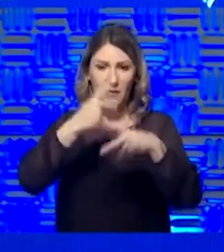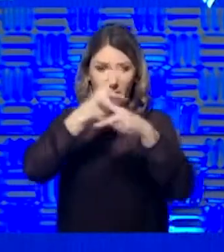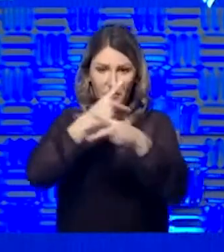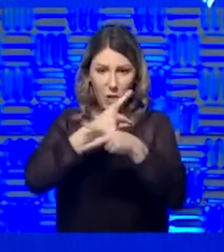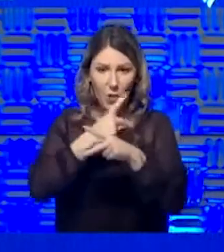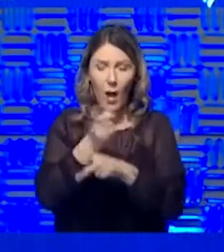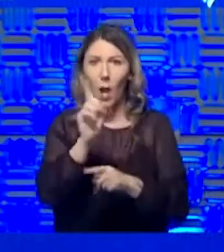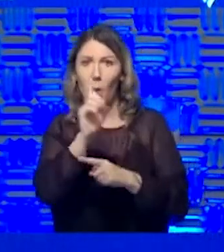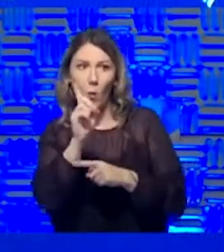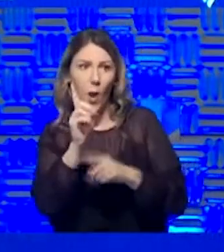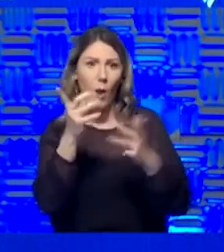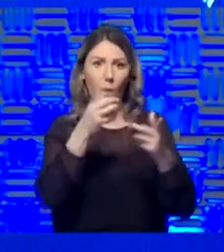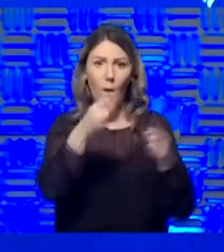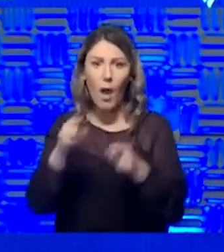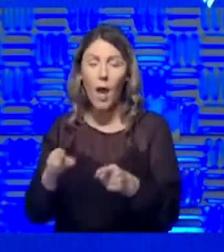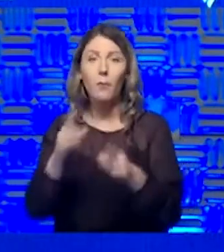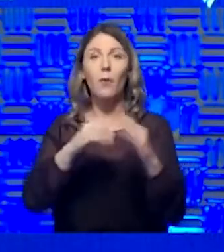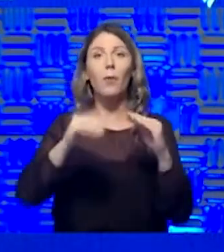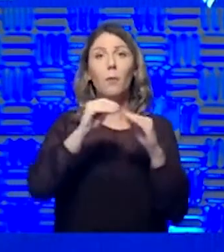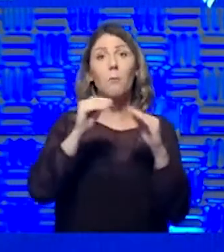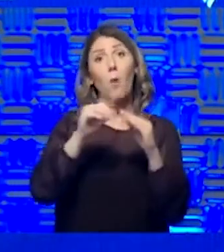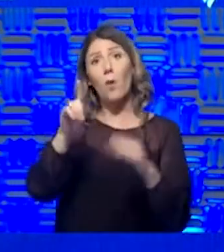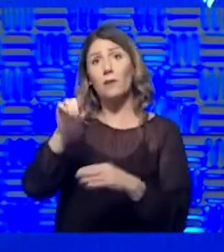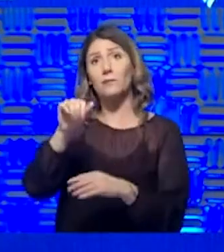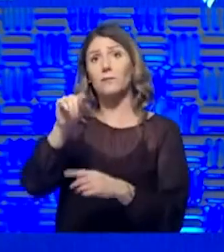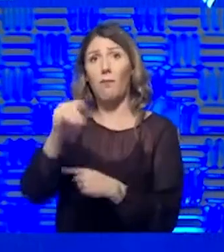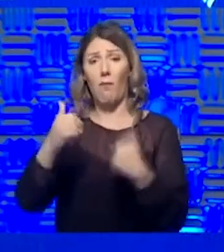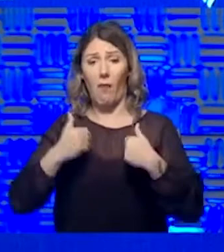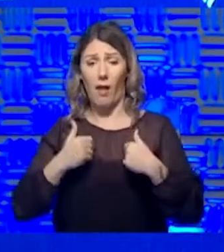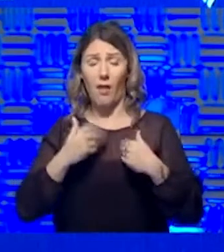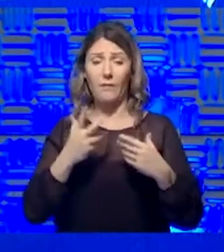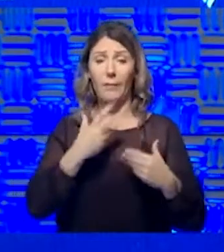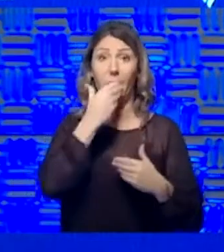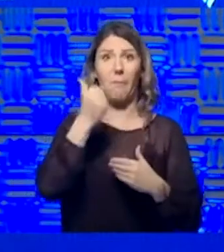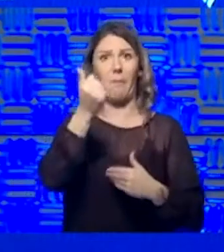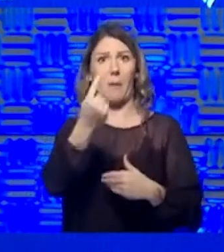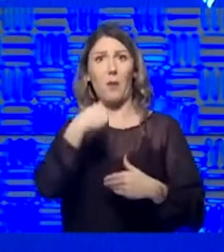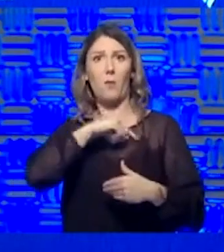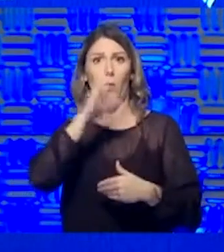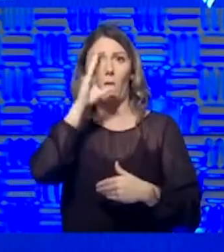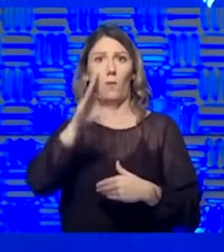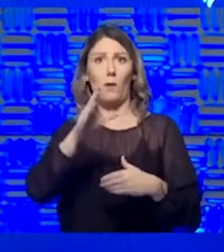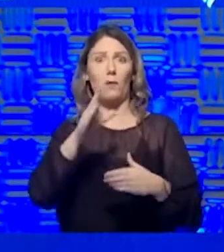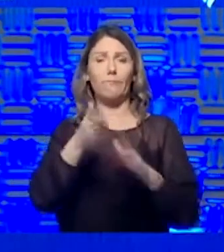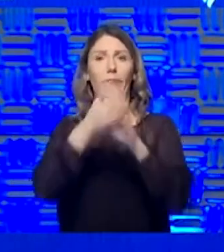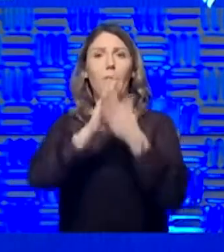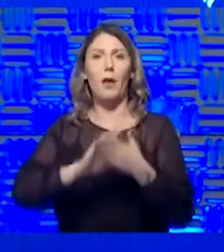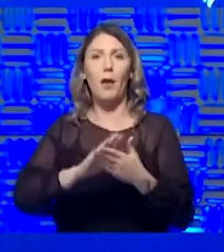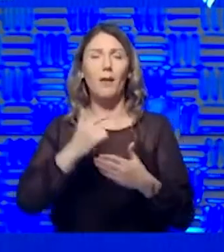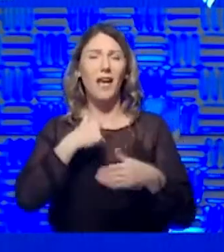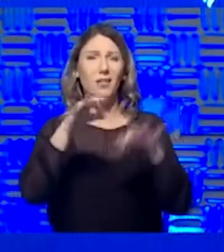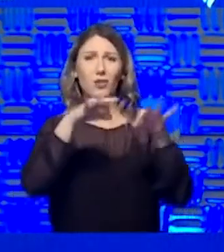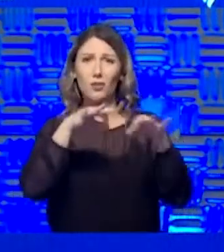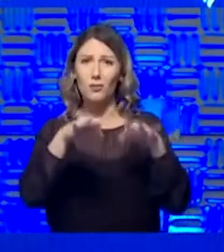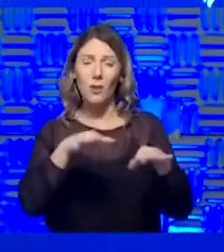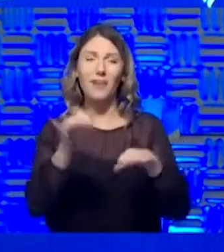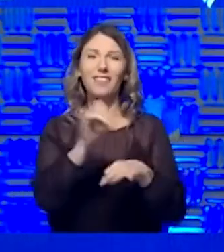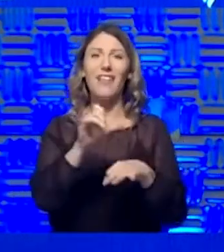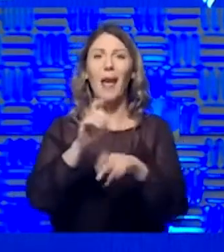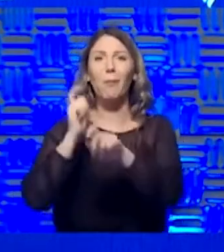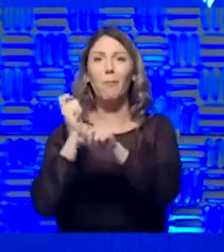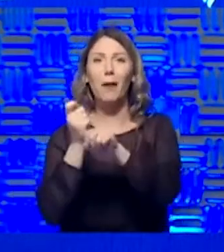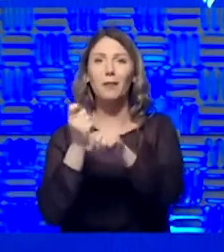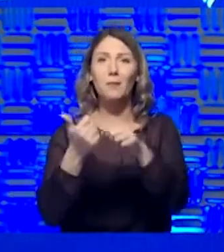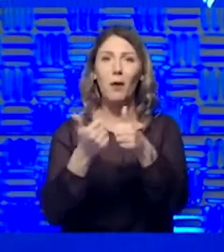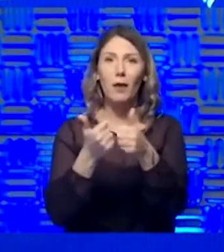land. And the more data we have, the better off we are. But we're still, unfortunately, I think I described this once before as a baseball game. And